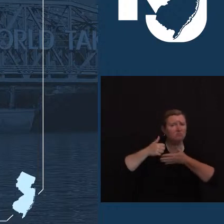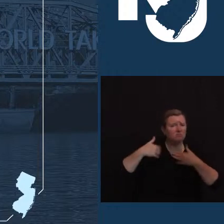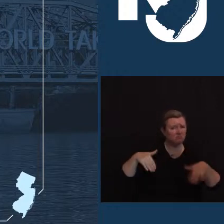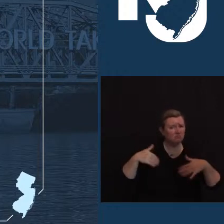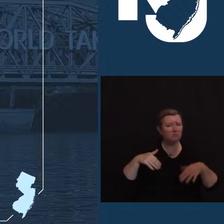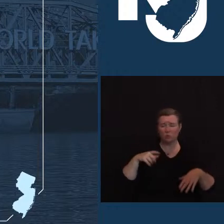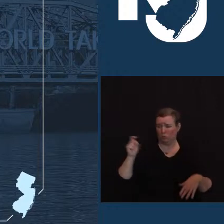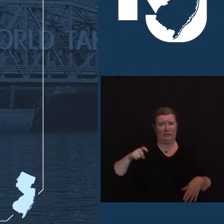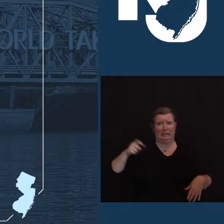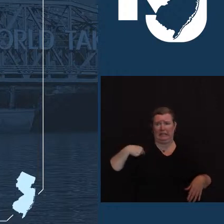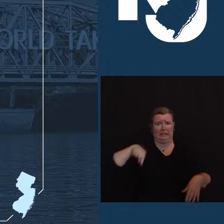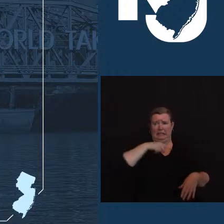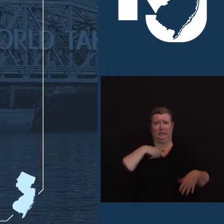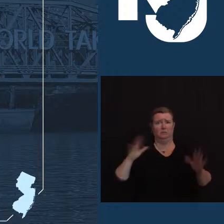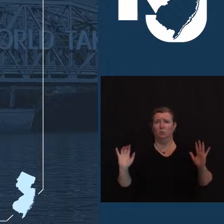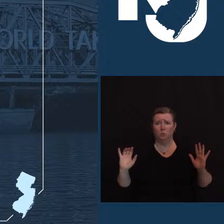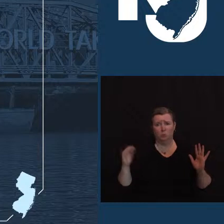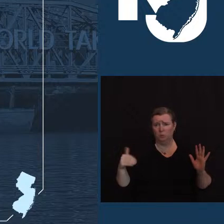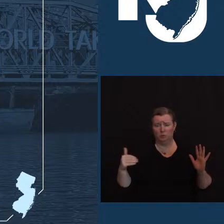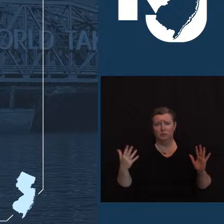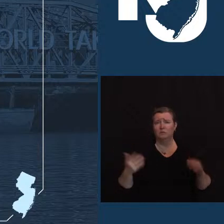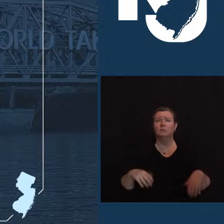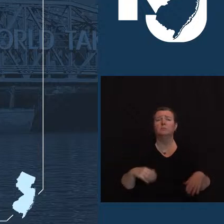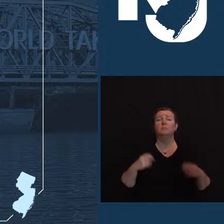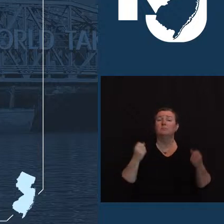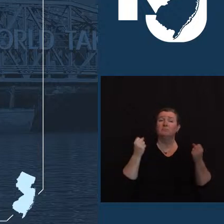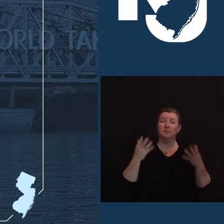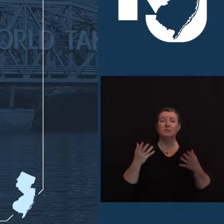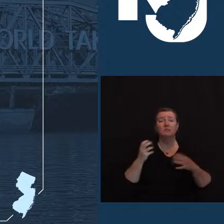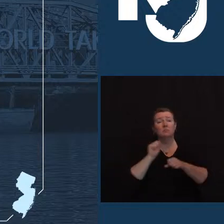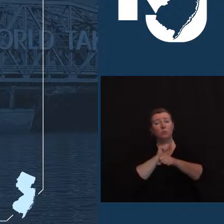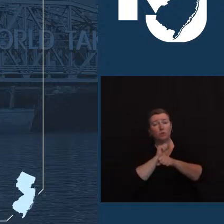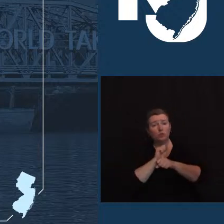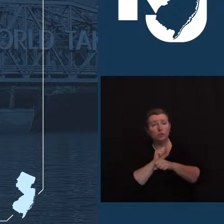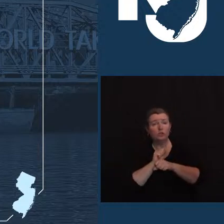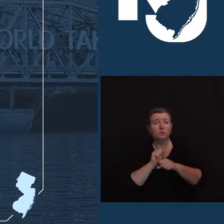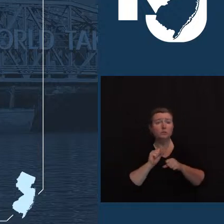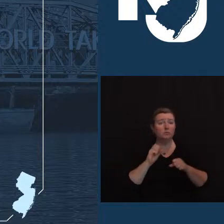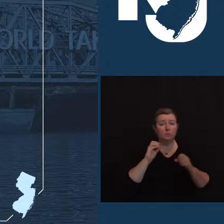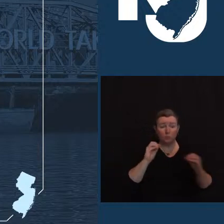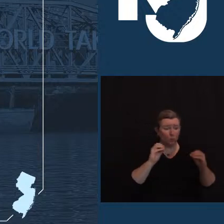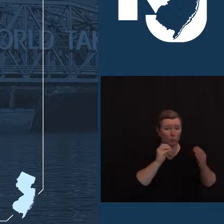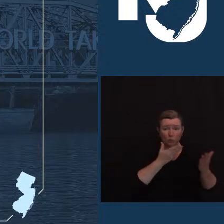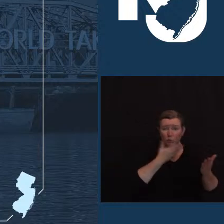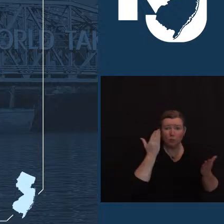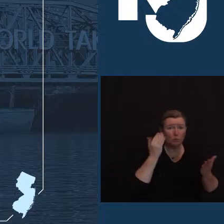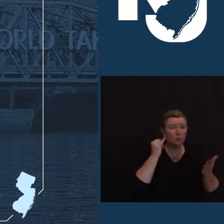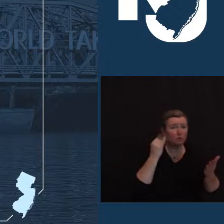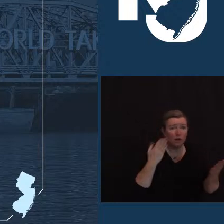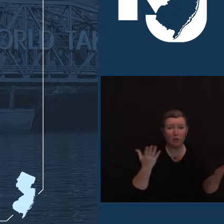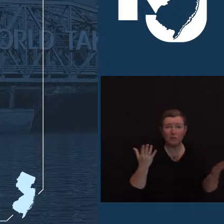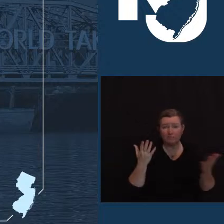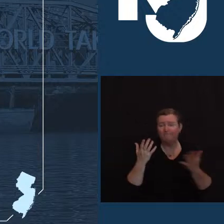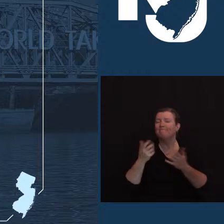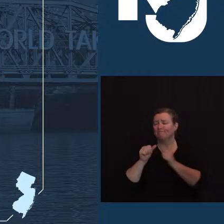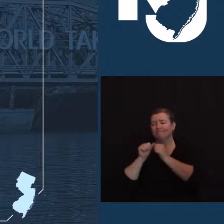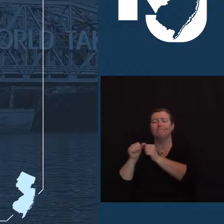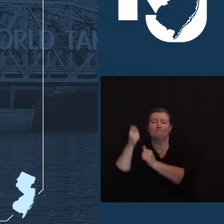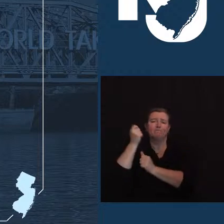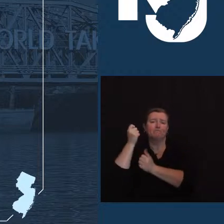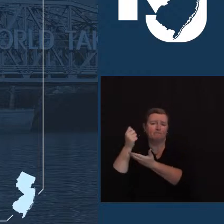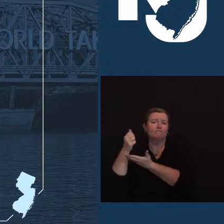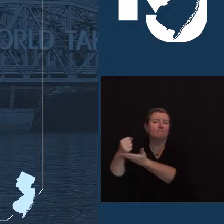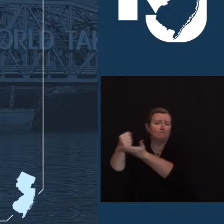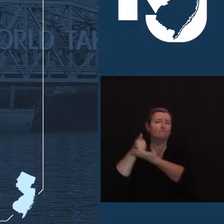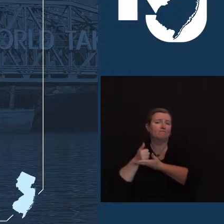top ranking for percentage of unemployed workers receiving benefits. And unlike most other states, those entering our